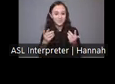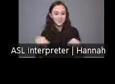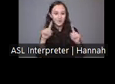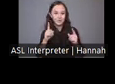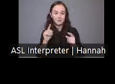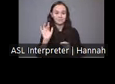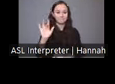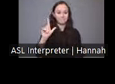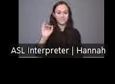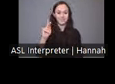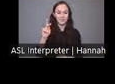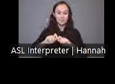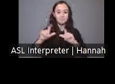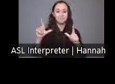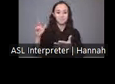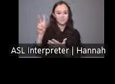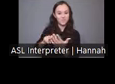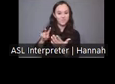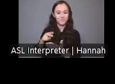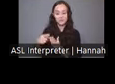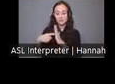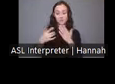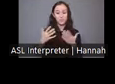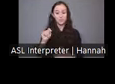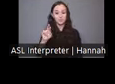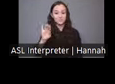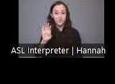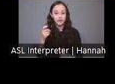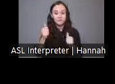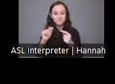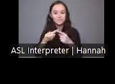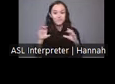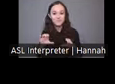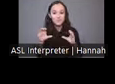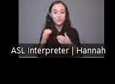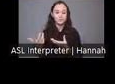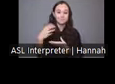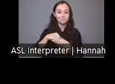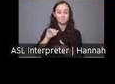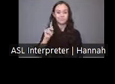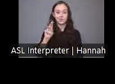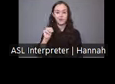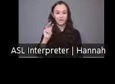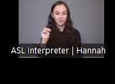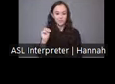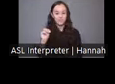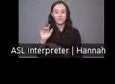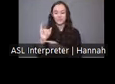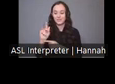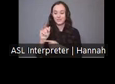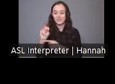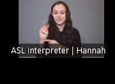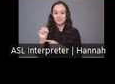beautiful and shows what the tribe is trying to do in integrating econim into back onto the land. Together, these